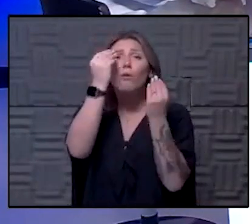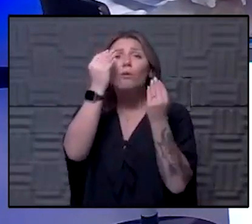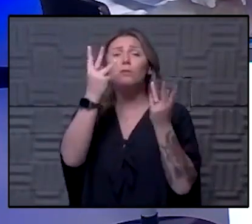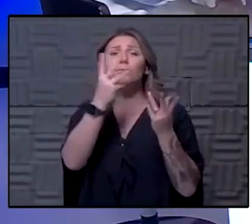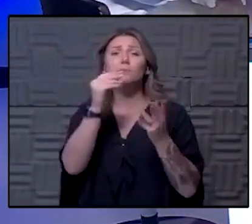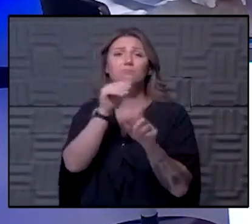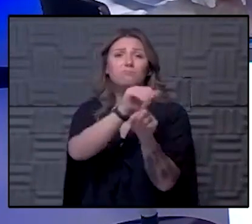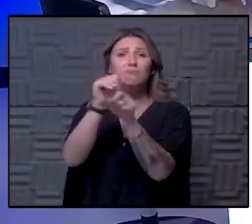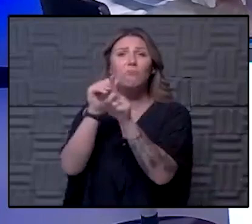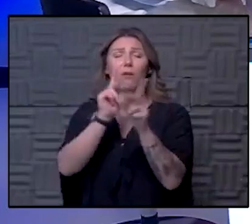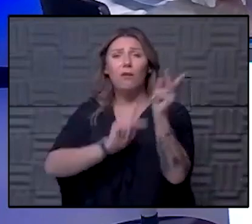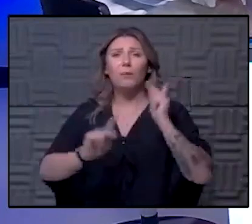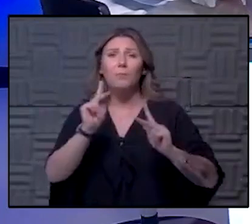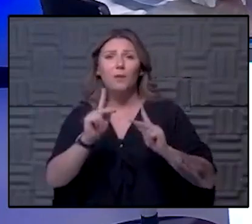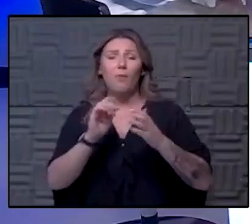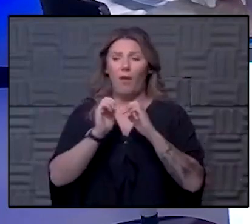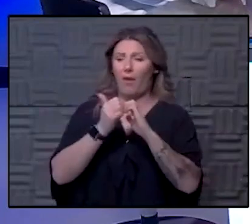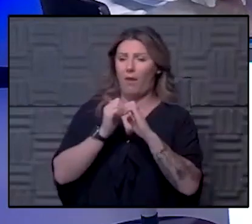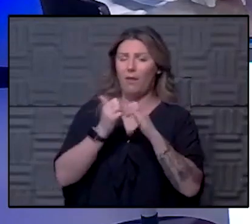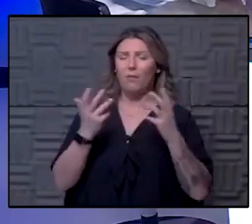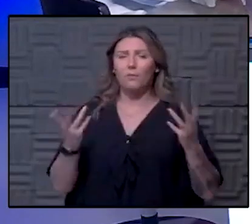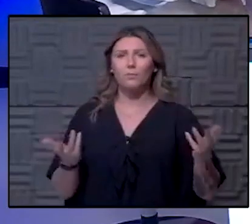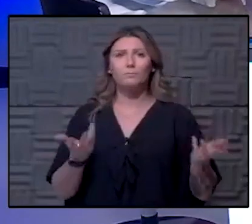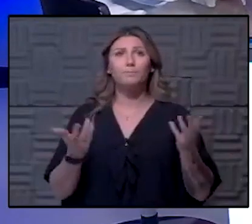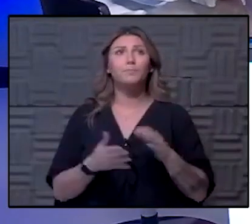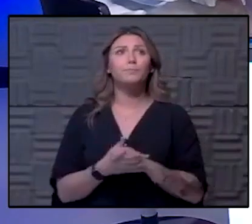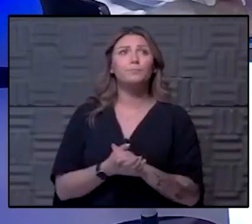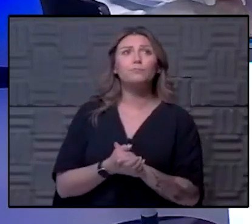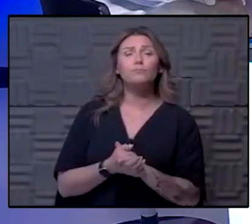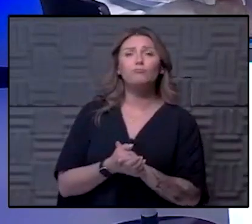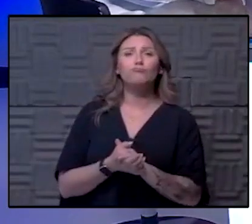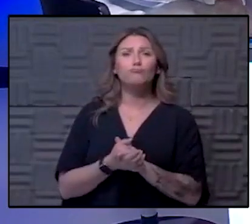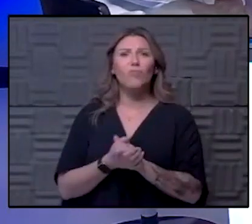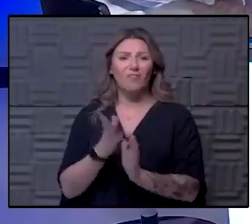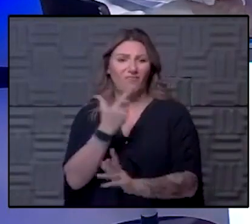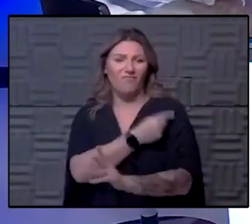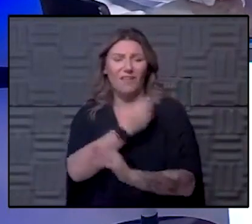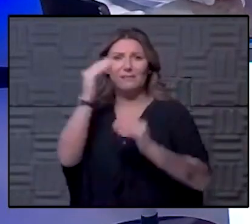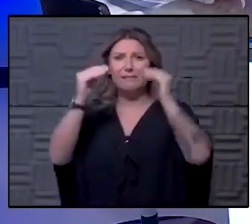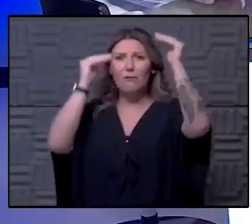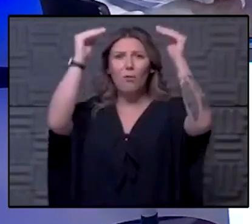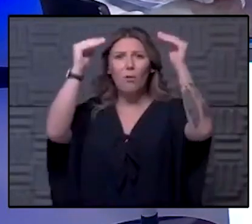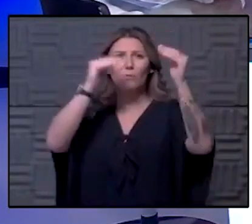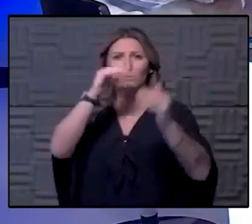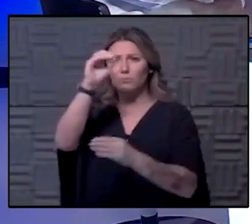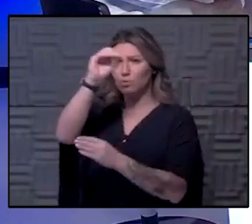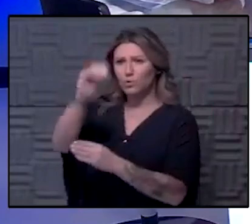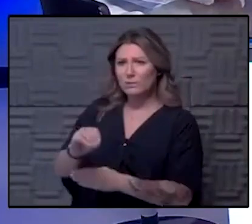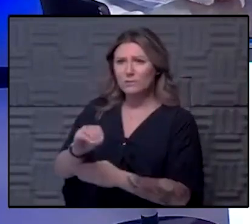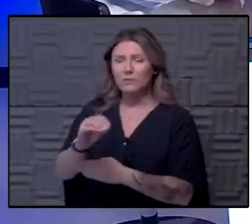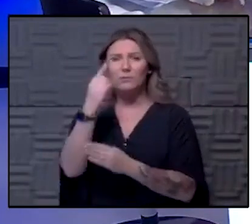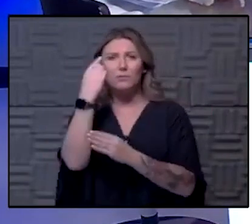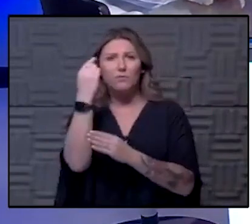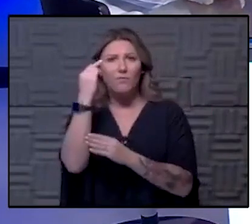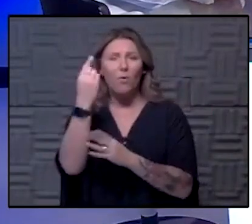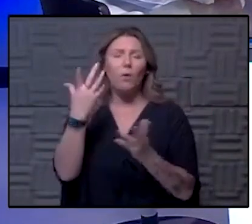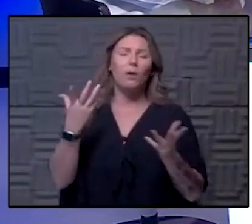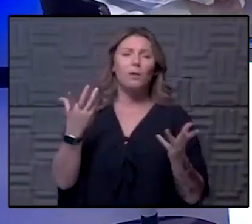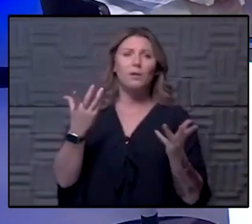just a reminder to people, how many adults, vaccinated adults, percentage-wise, is it going to take for us to get to